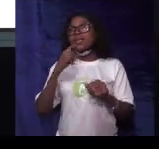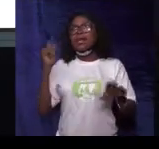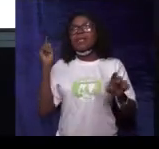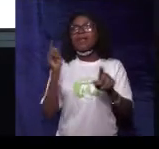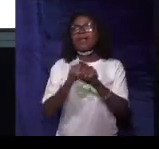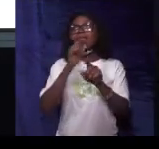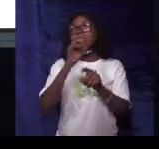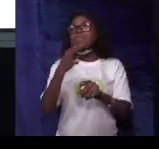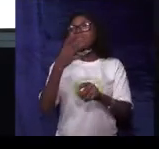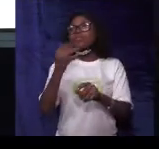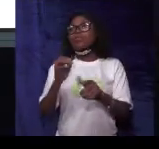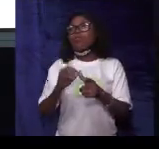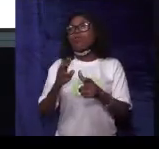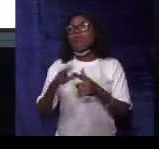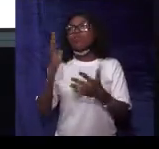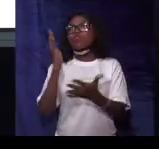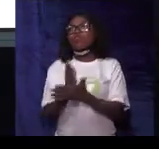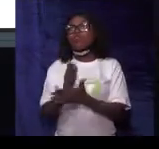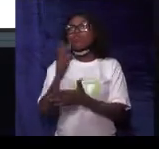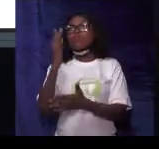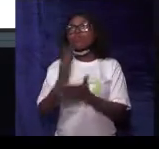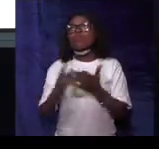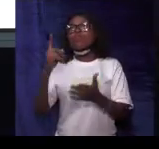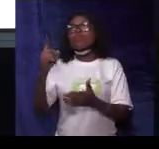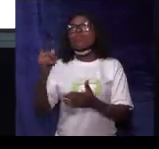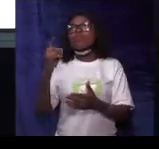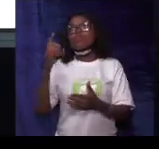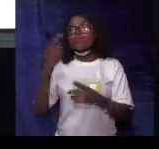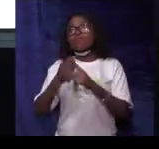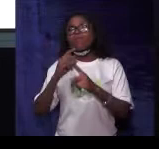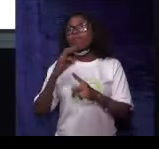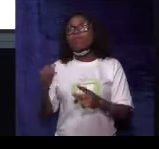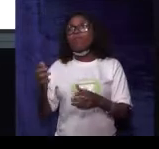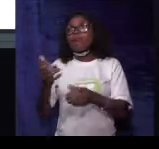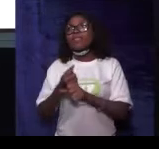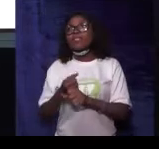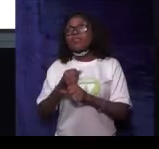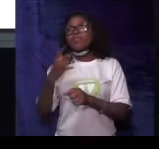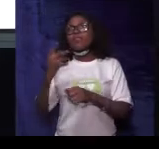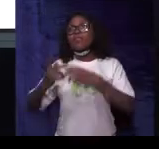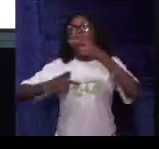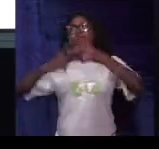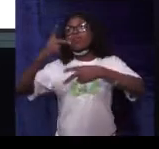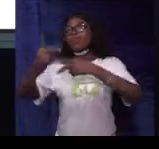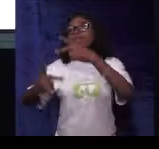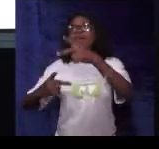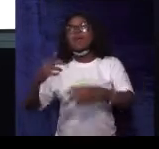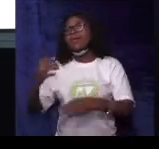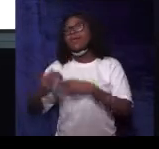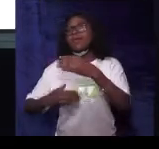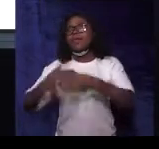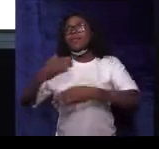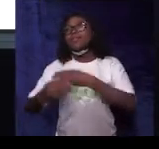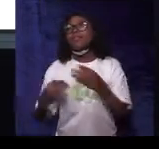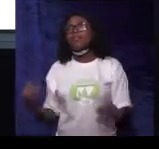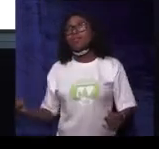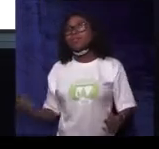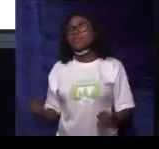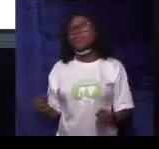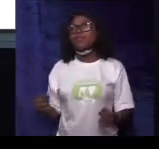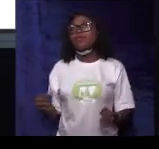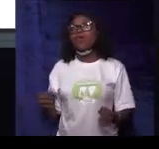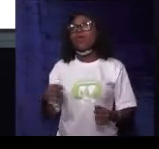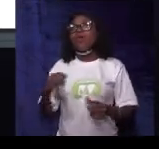something that can affect or stop somebody from achievement or progress is dash. Something that